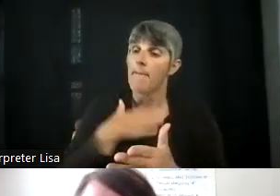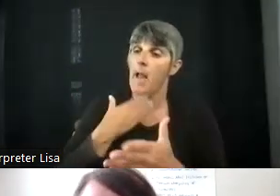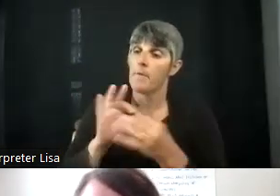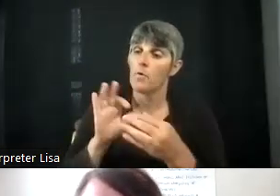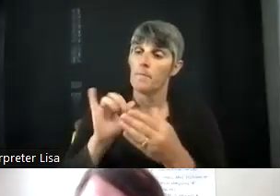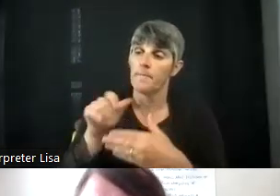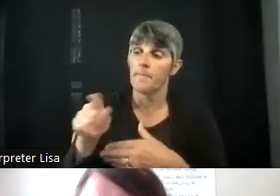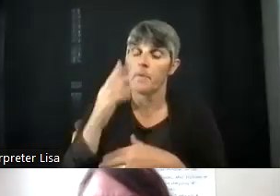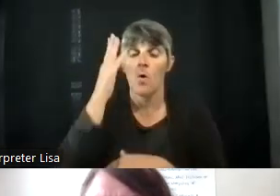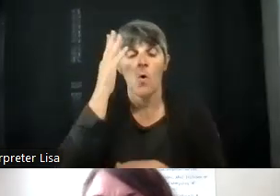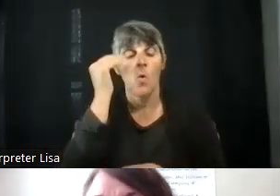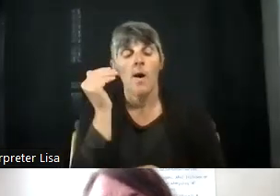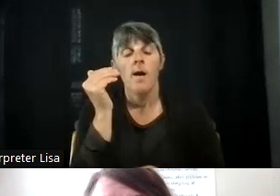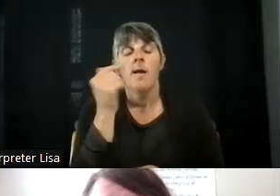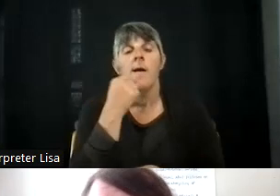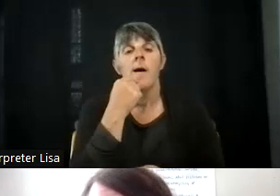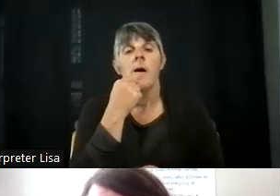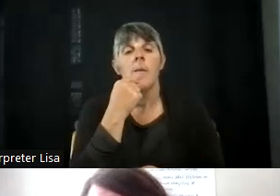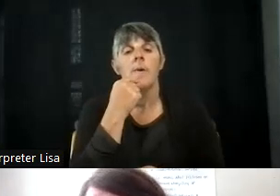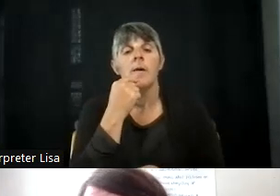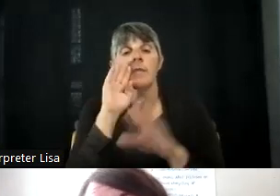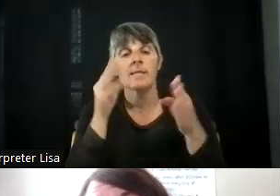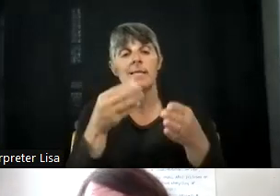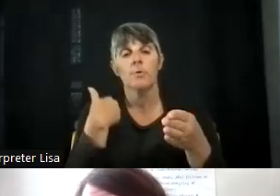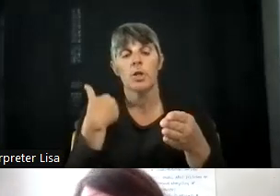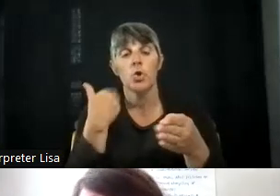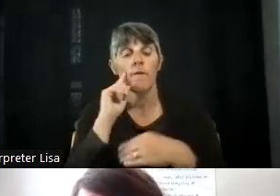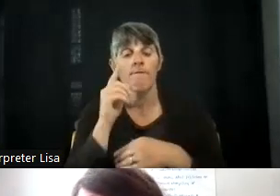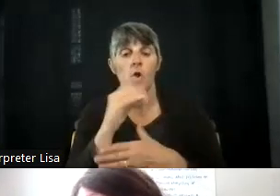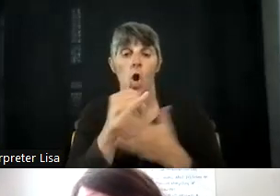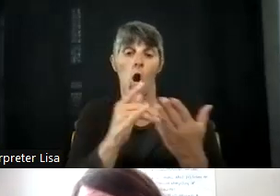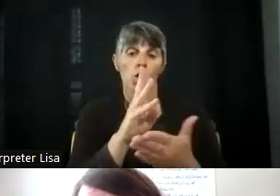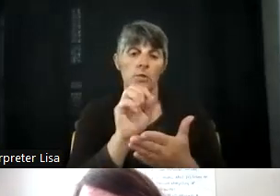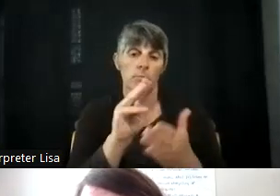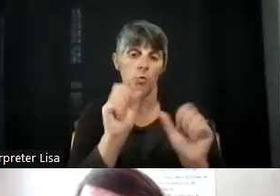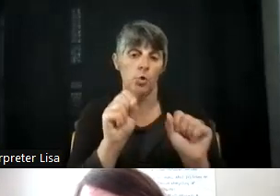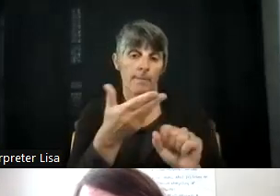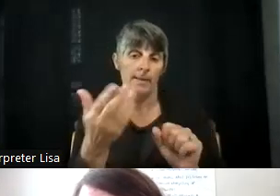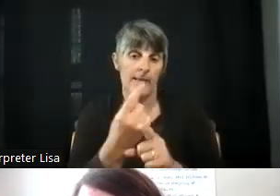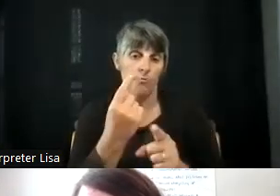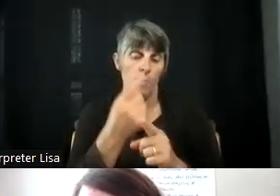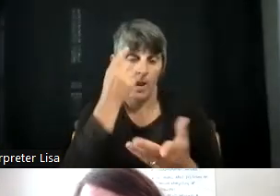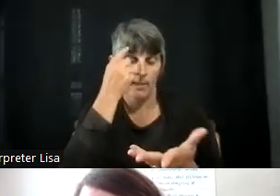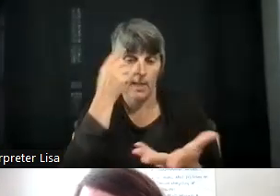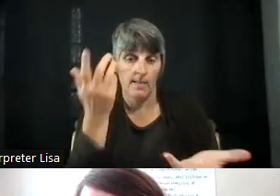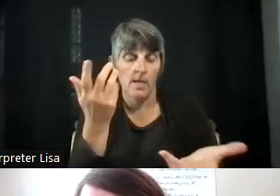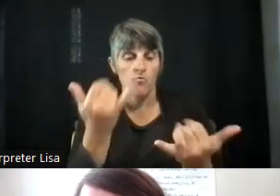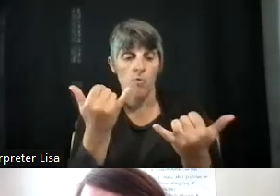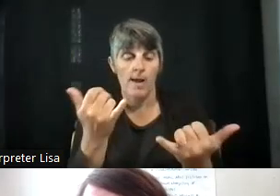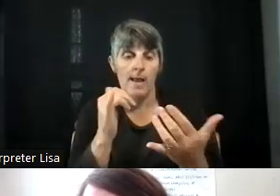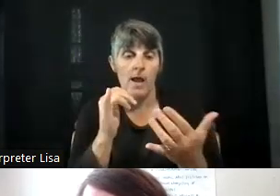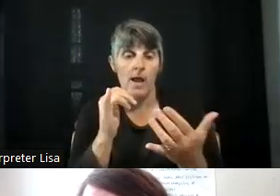because the centering youth theme for Arts Bloom could be a thing, right? Because I think right now that